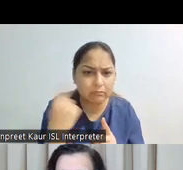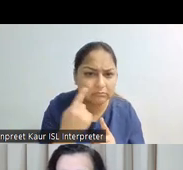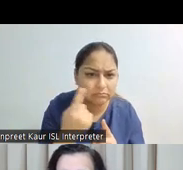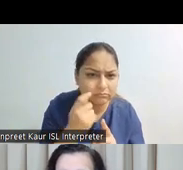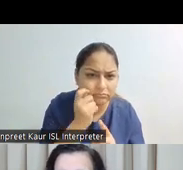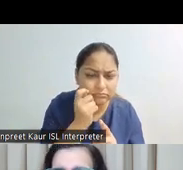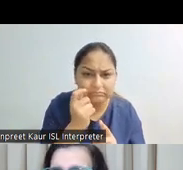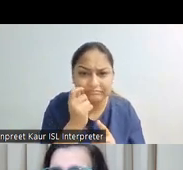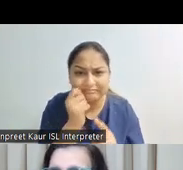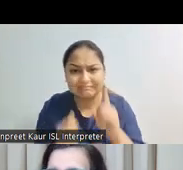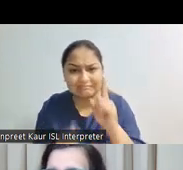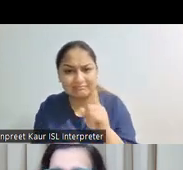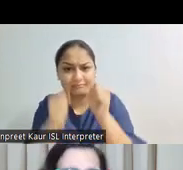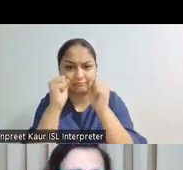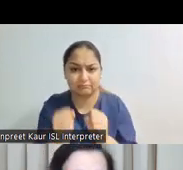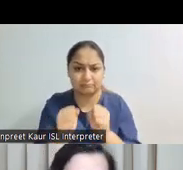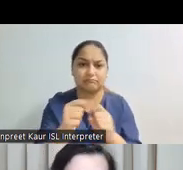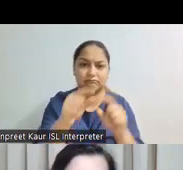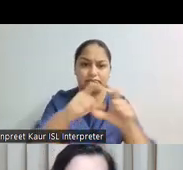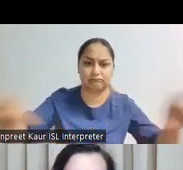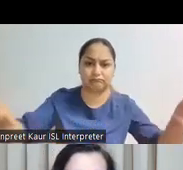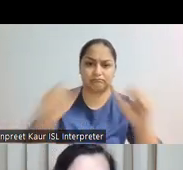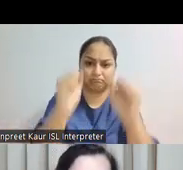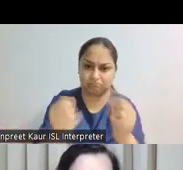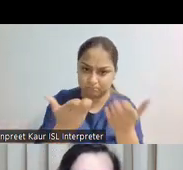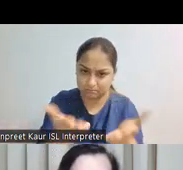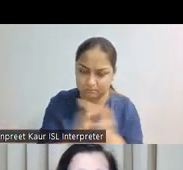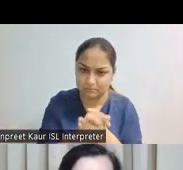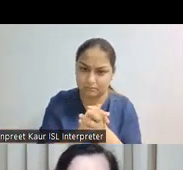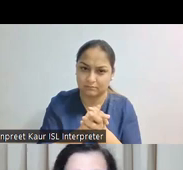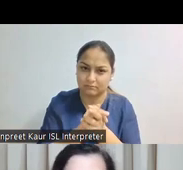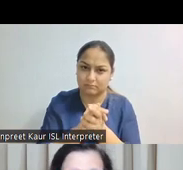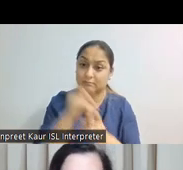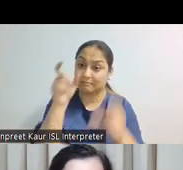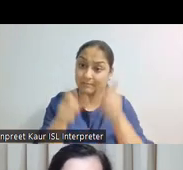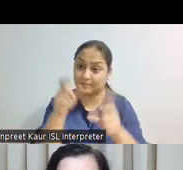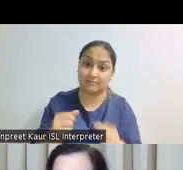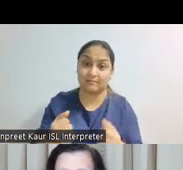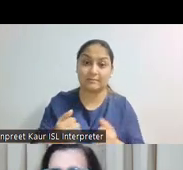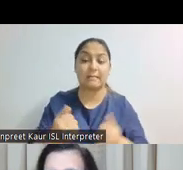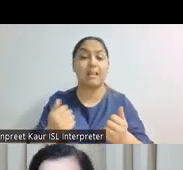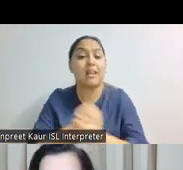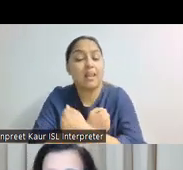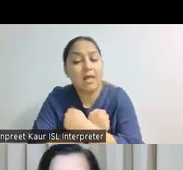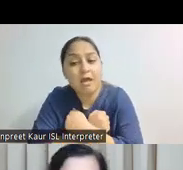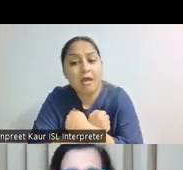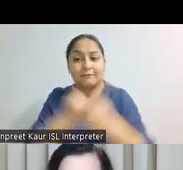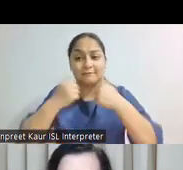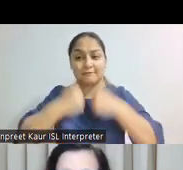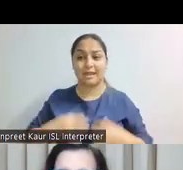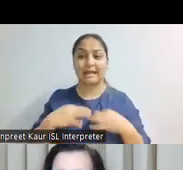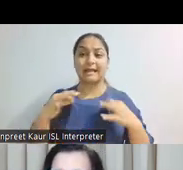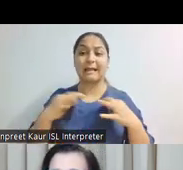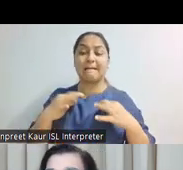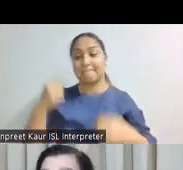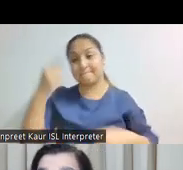Curie, sitting in the front row. And by the way, these people love wearing black because all the, you know, all the clothes